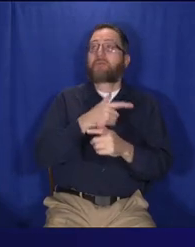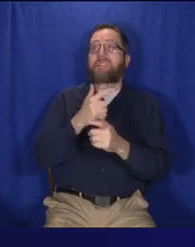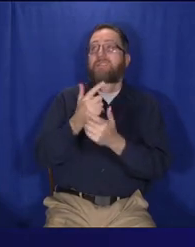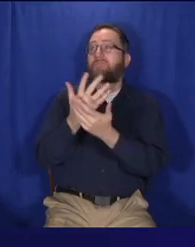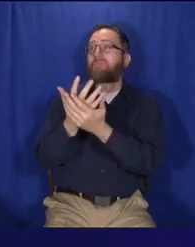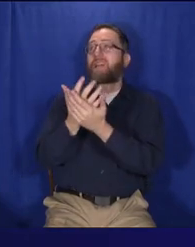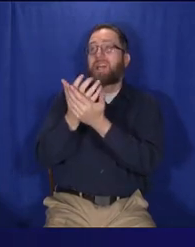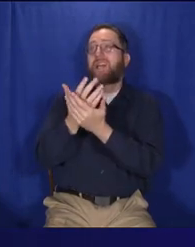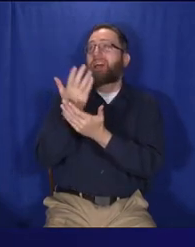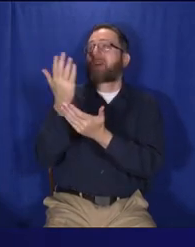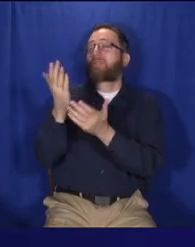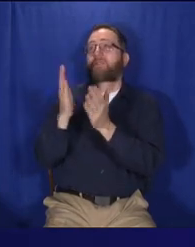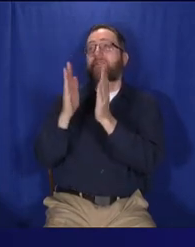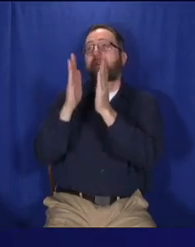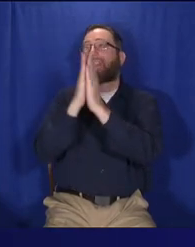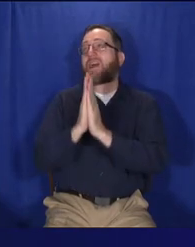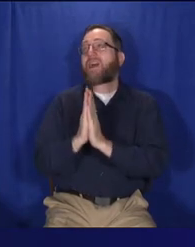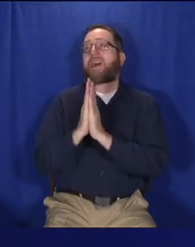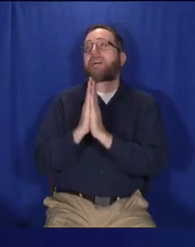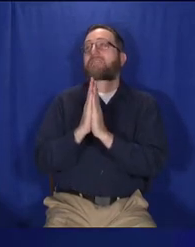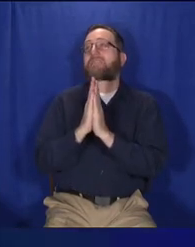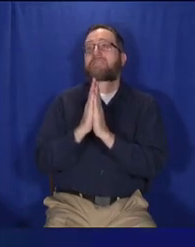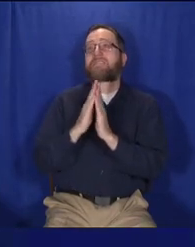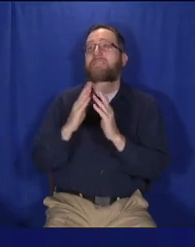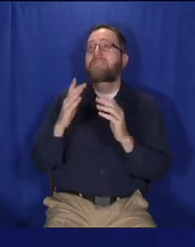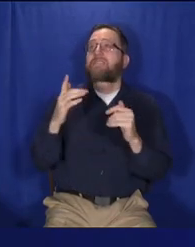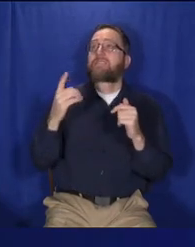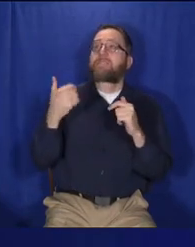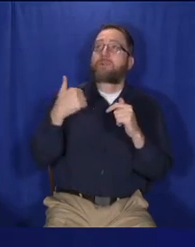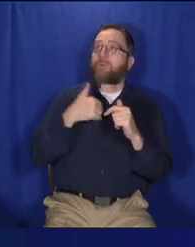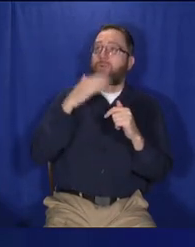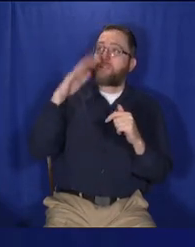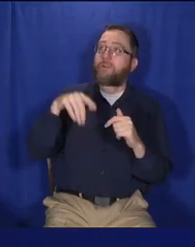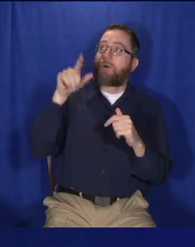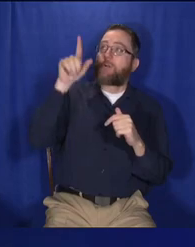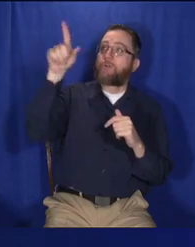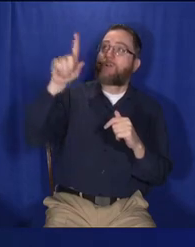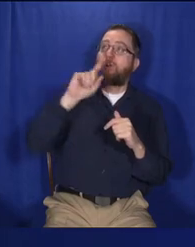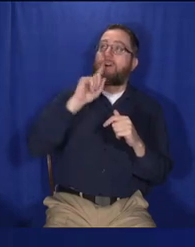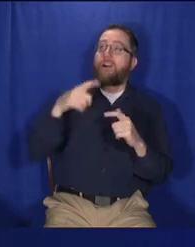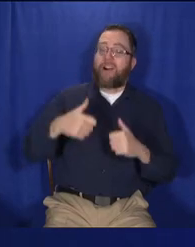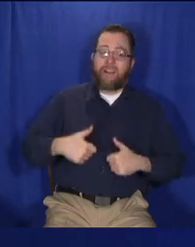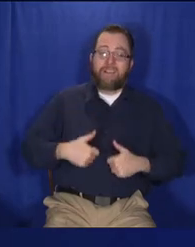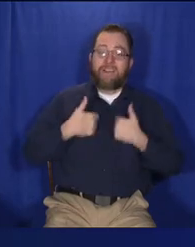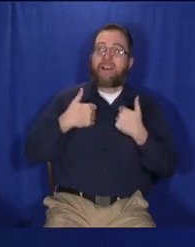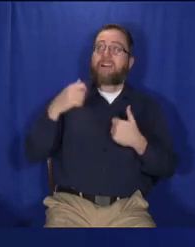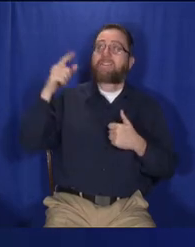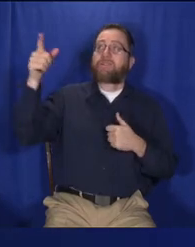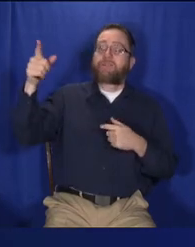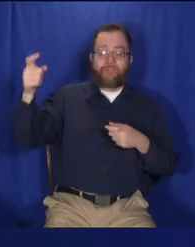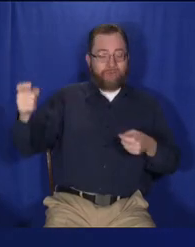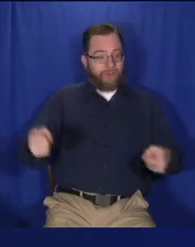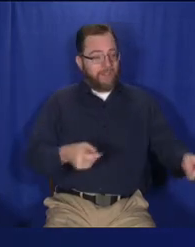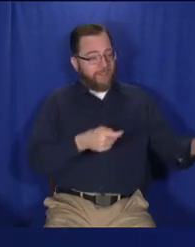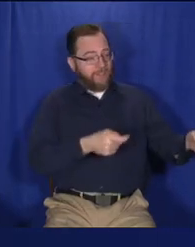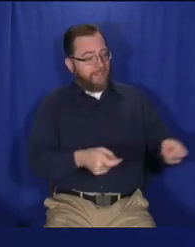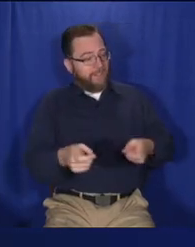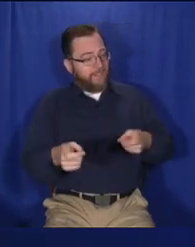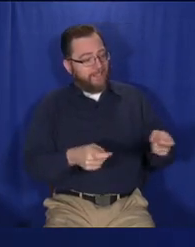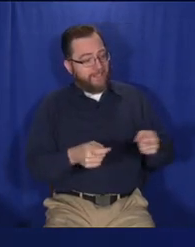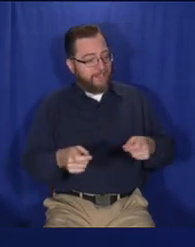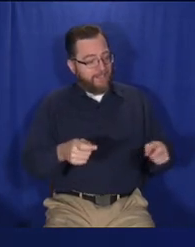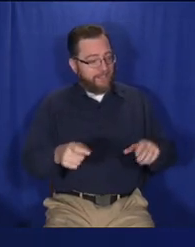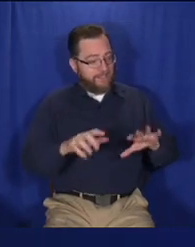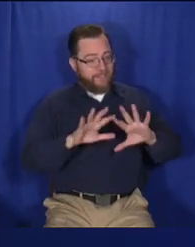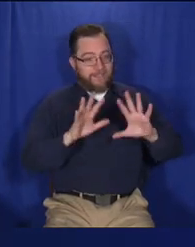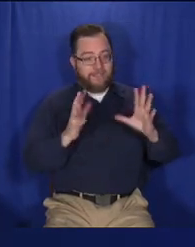today, Lord, but we know that we are speaking to a God who is alive and well and reigning and ruling over all the earth, a